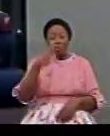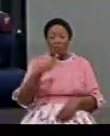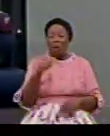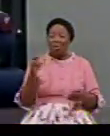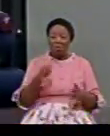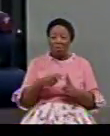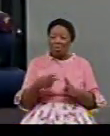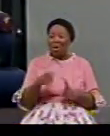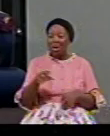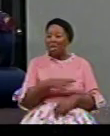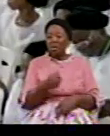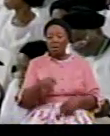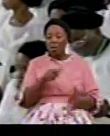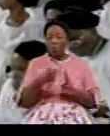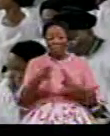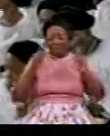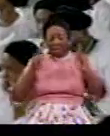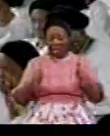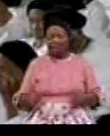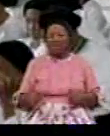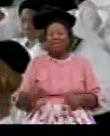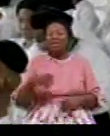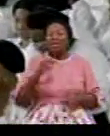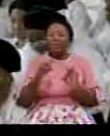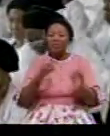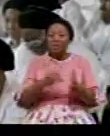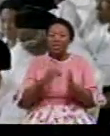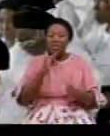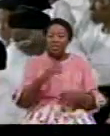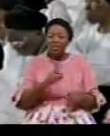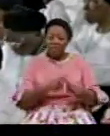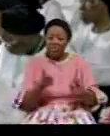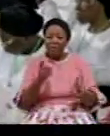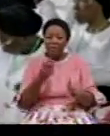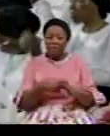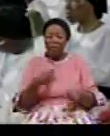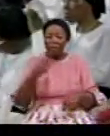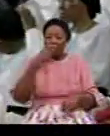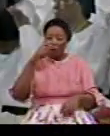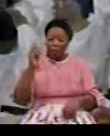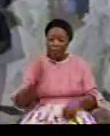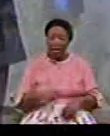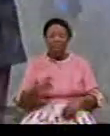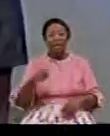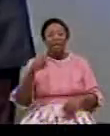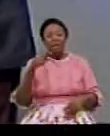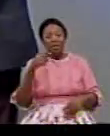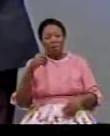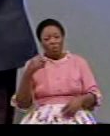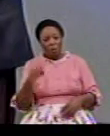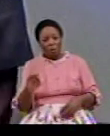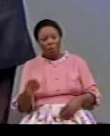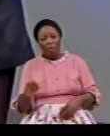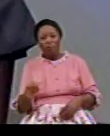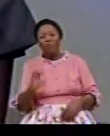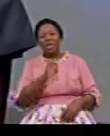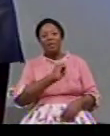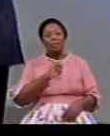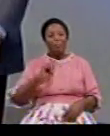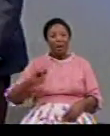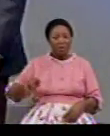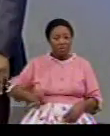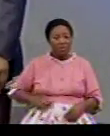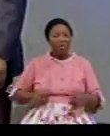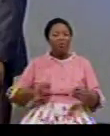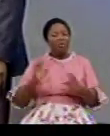maketh it to bring forth and birth. It says that it may give